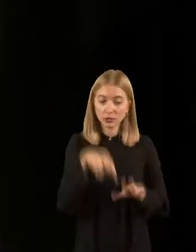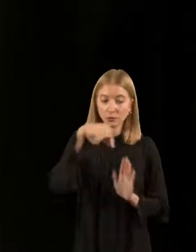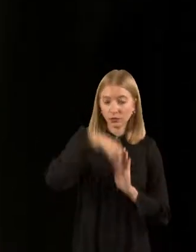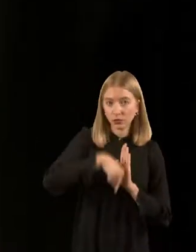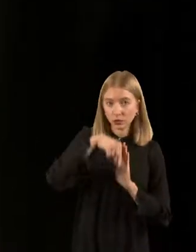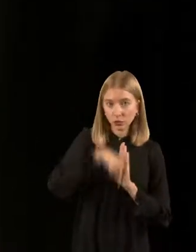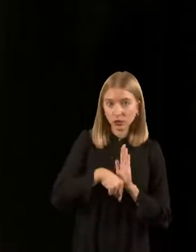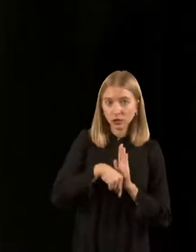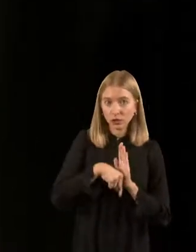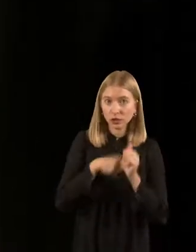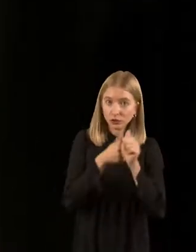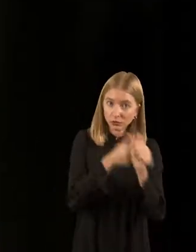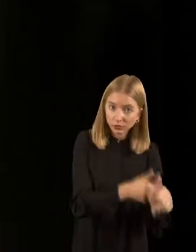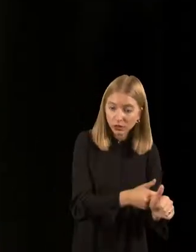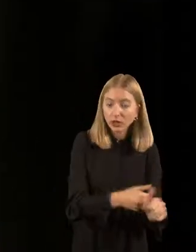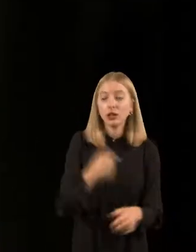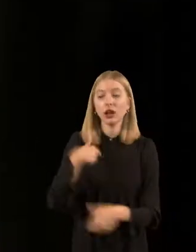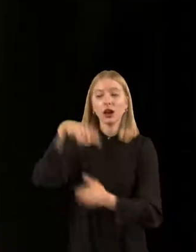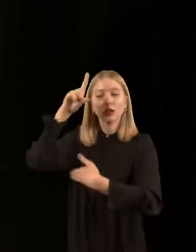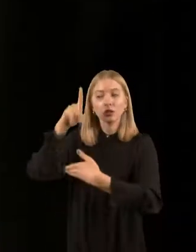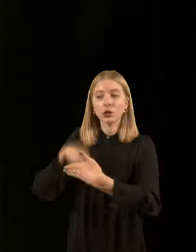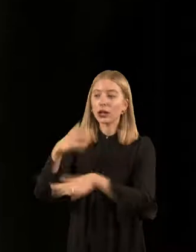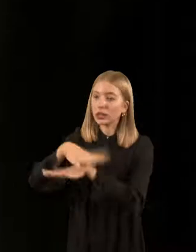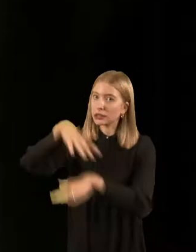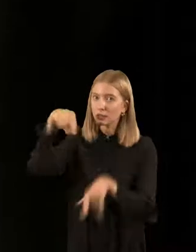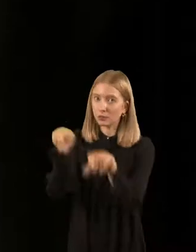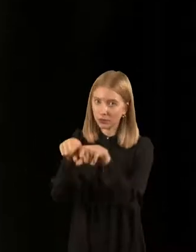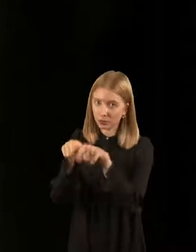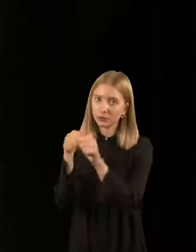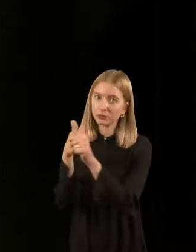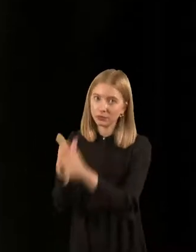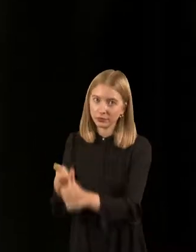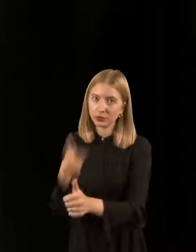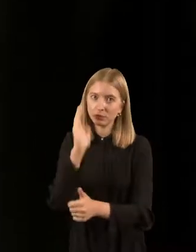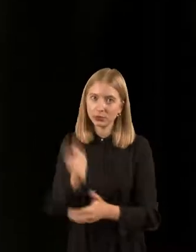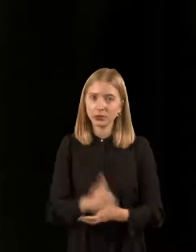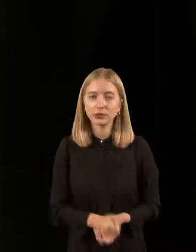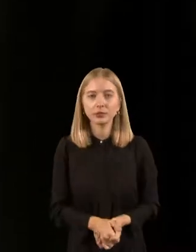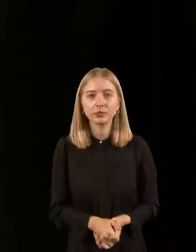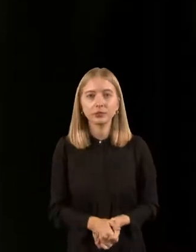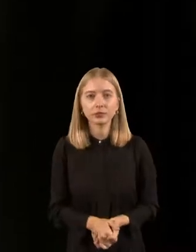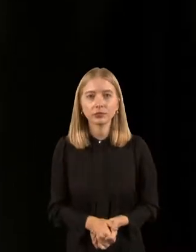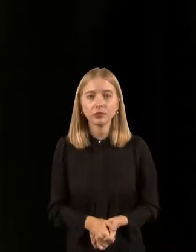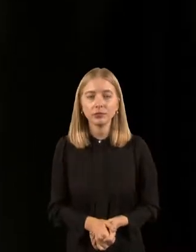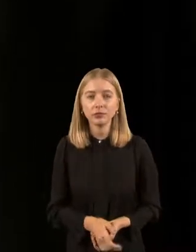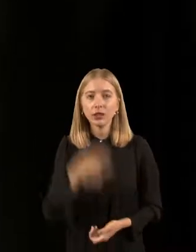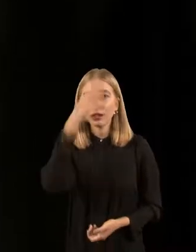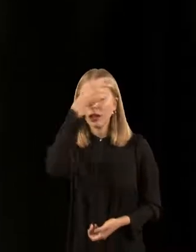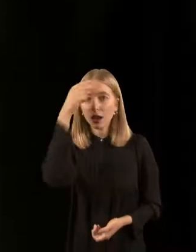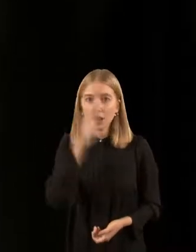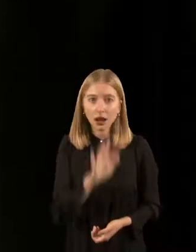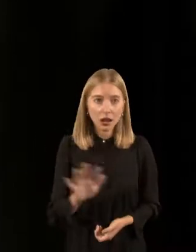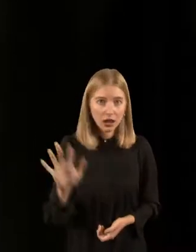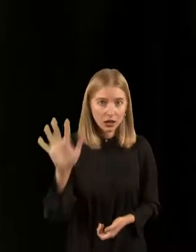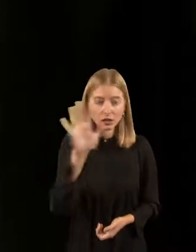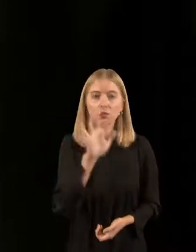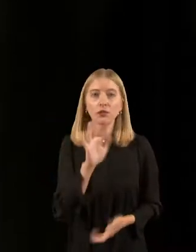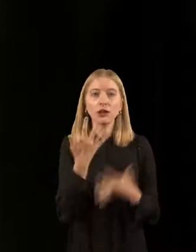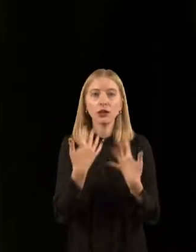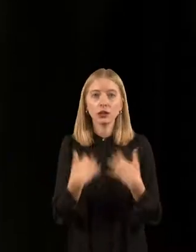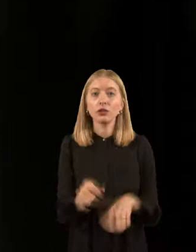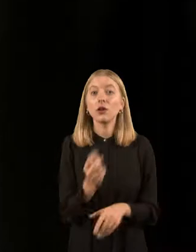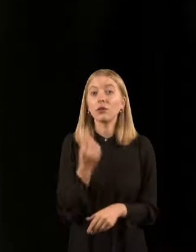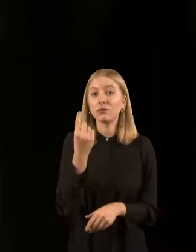this publication. I think they will serve as a guidelines for the government and the parliament. Well,